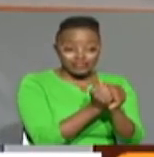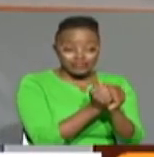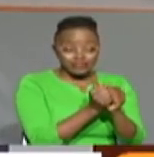leads. They want to believe that Africa is the mother continent. Mm. And anybody who has